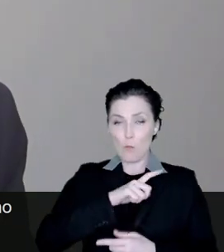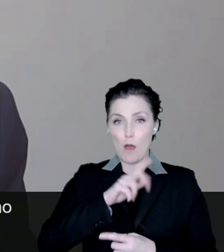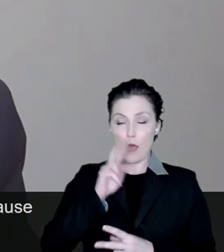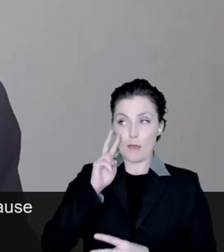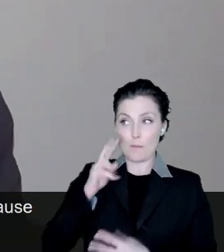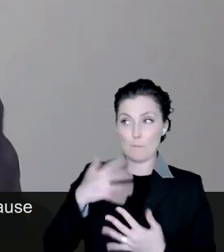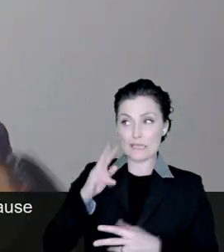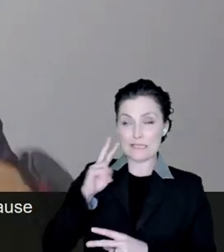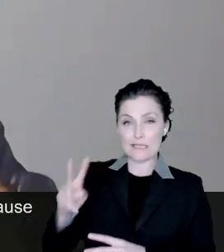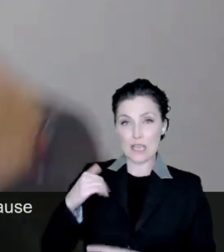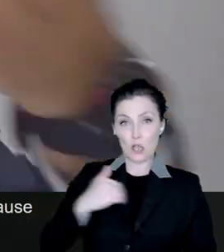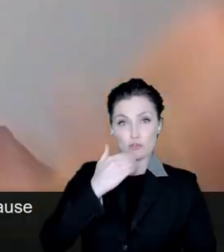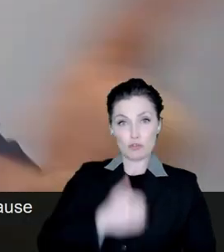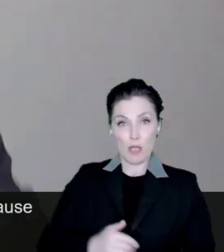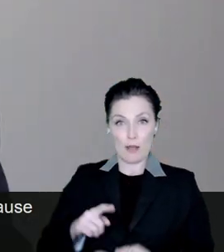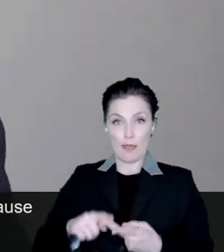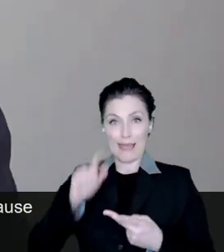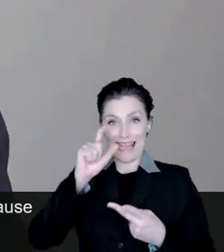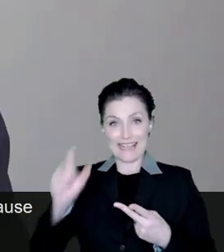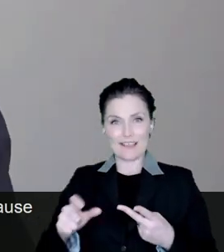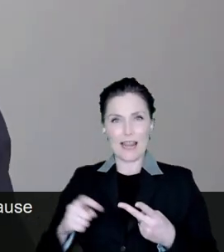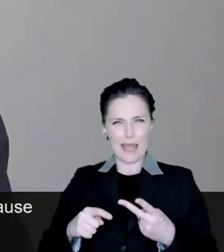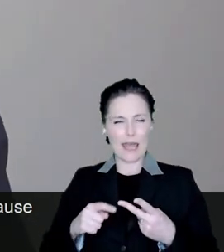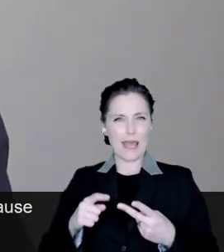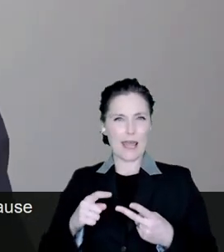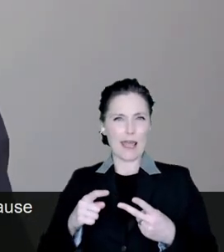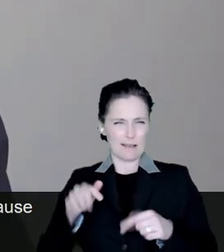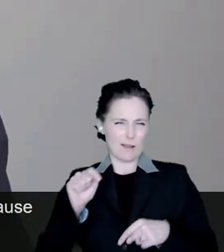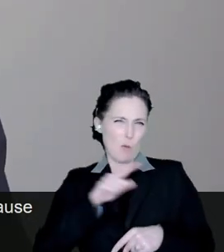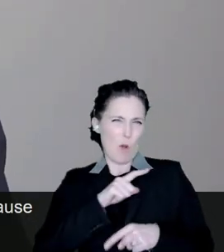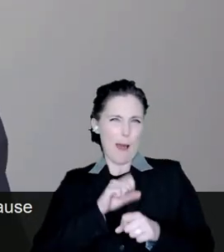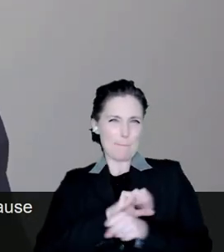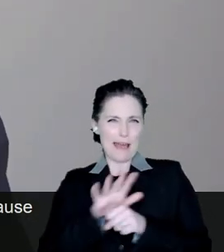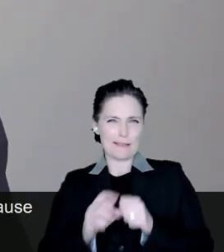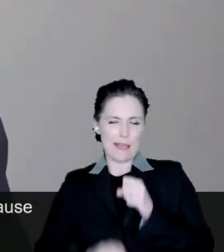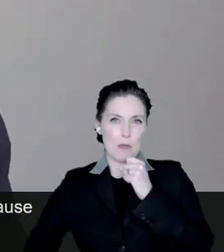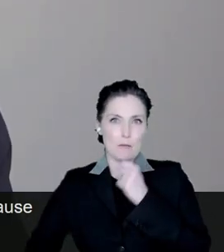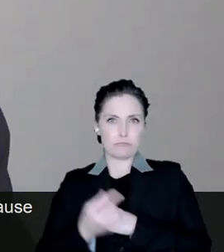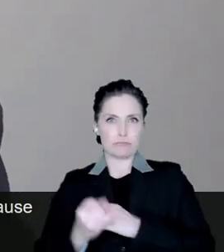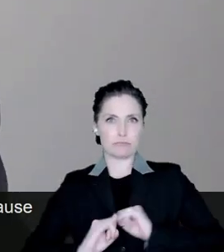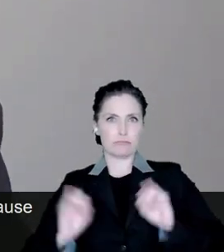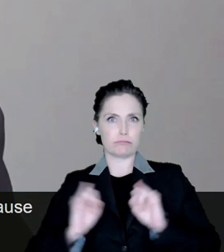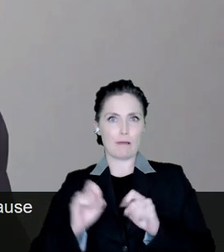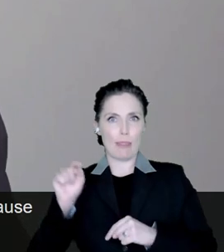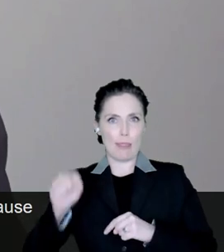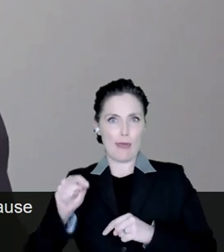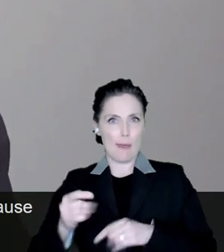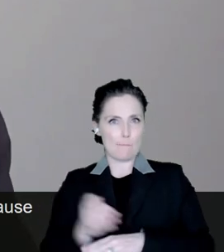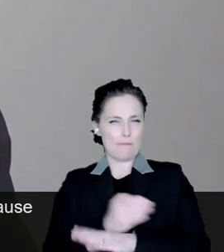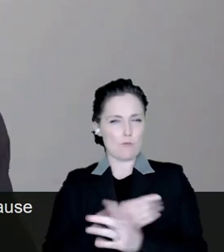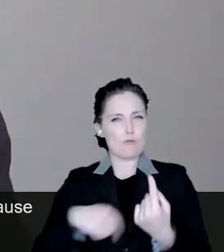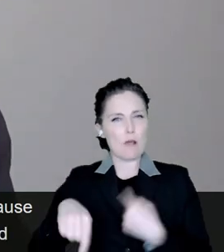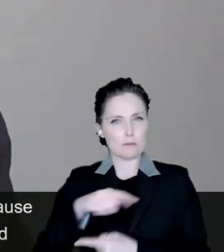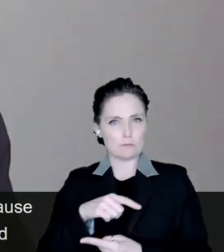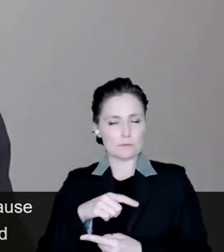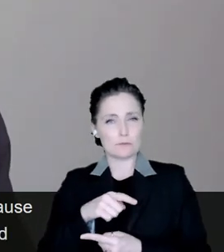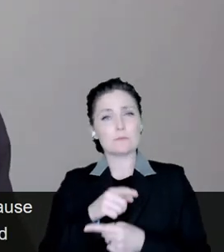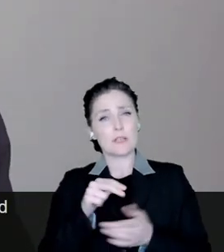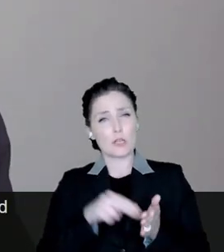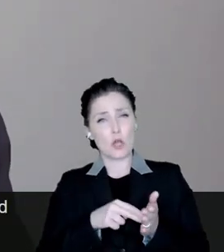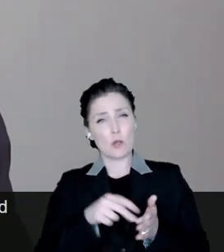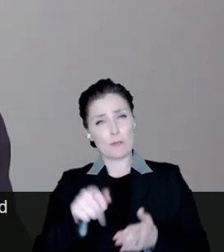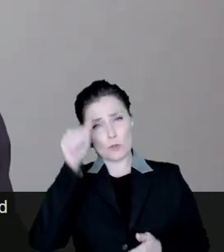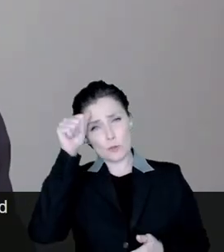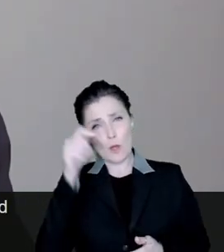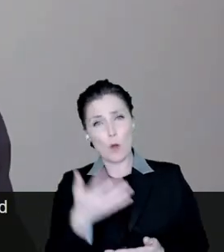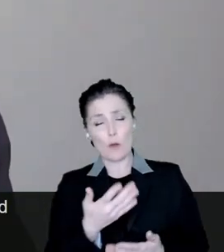and in Italy, which were ahead of us when it came to the pandemic and lockdown. You will know, Naomi, that unfortunately many